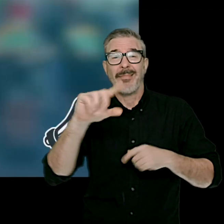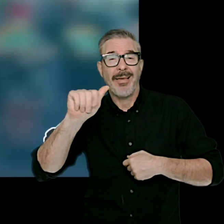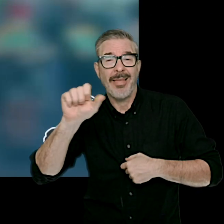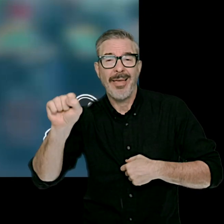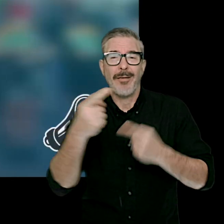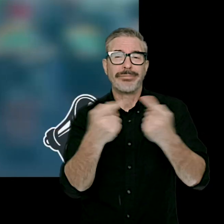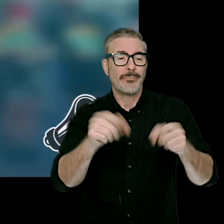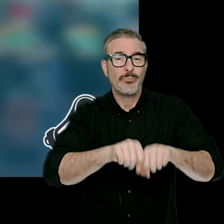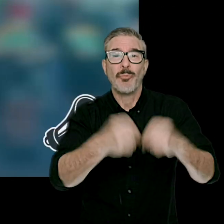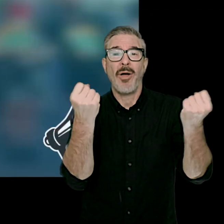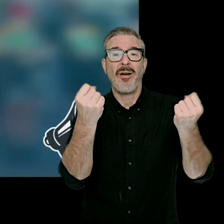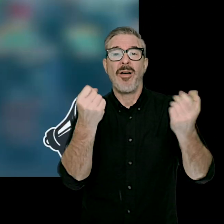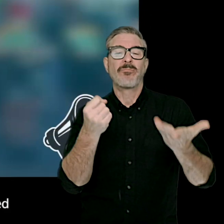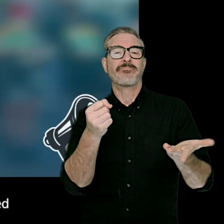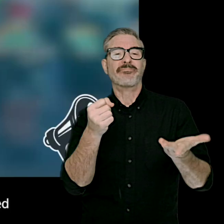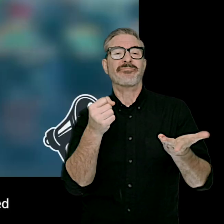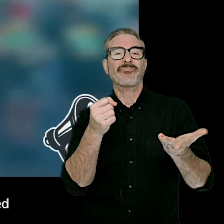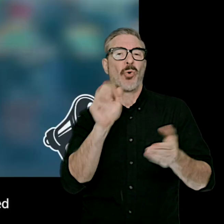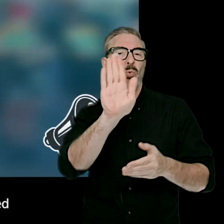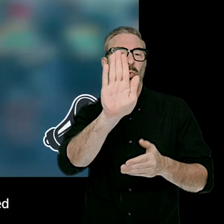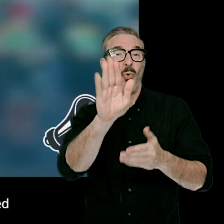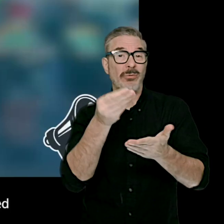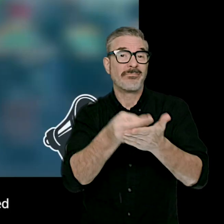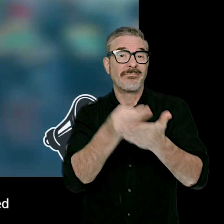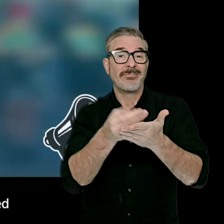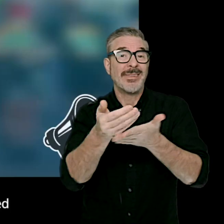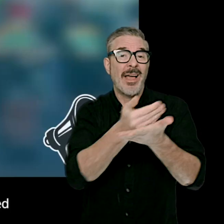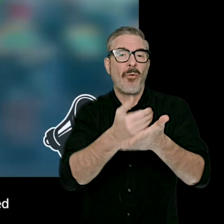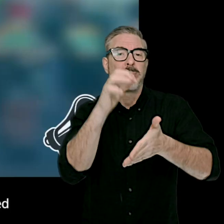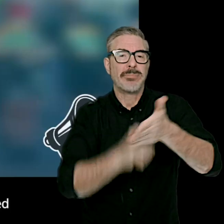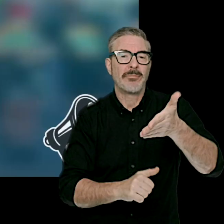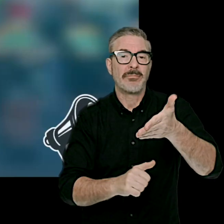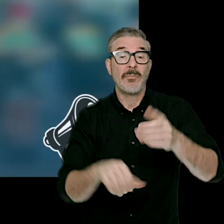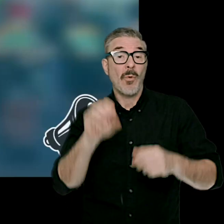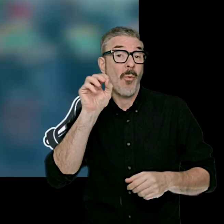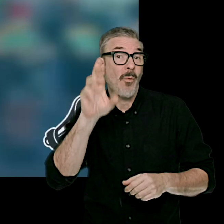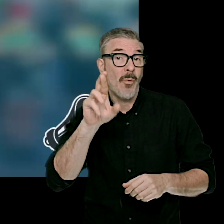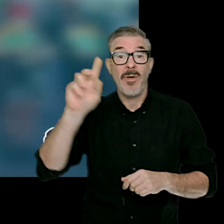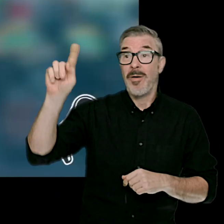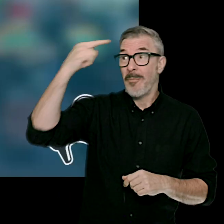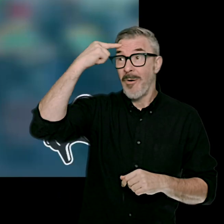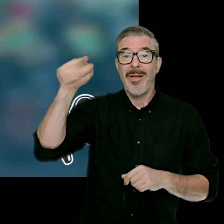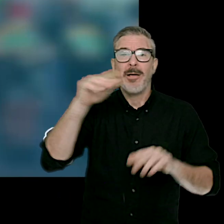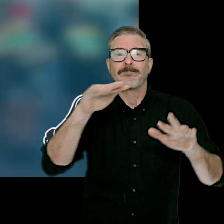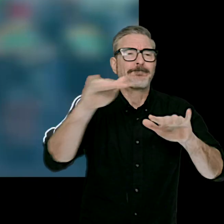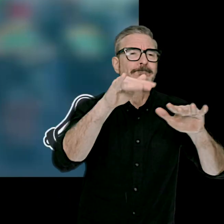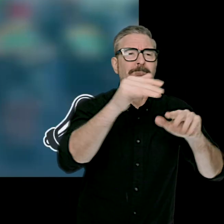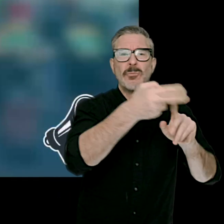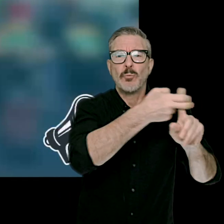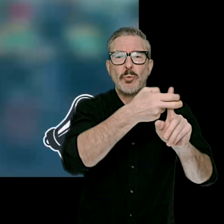and items. And similarly, if you are being charged for recruitment or hiring